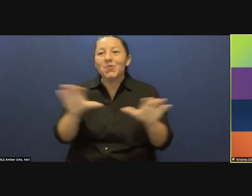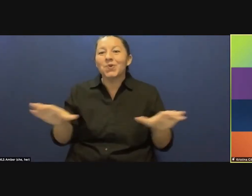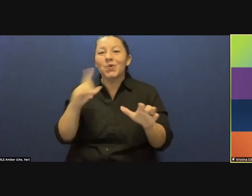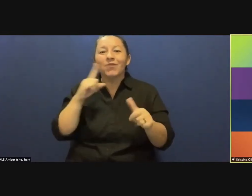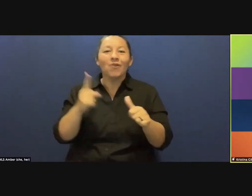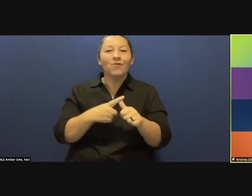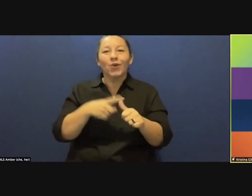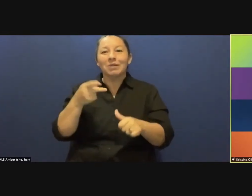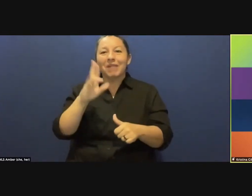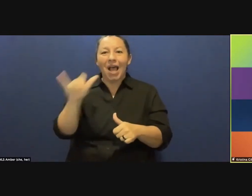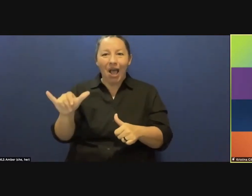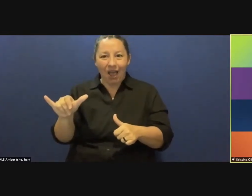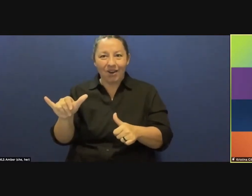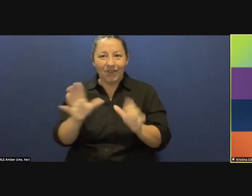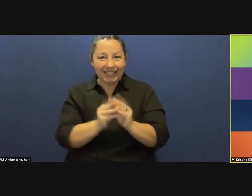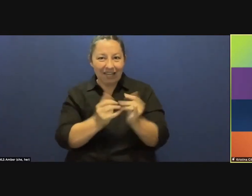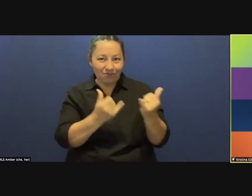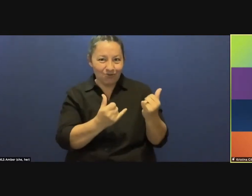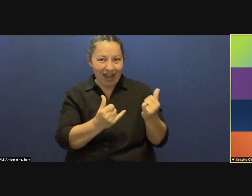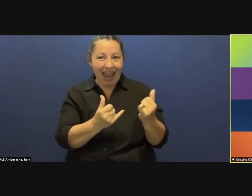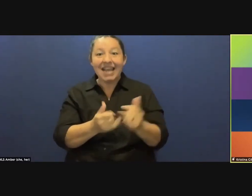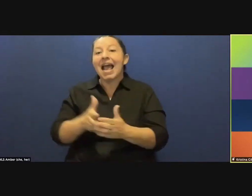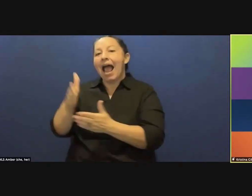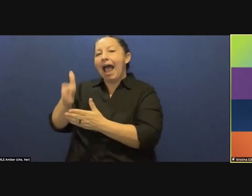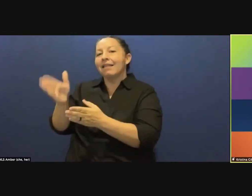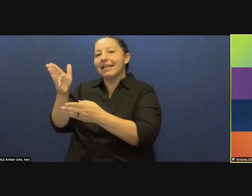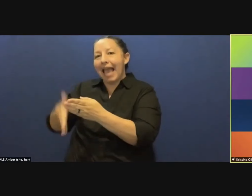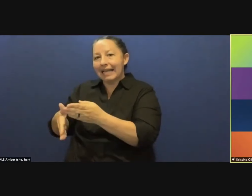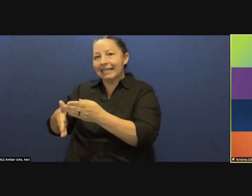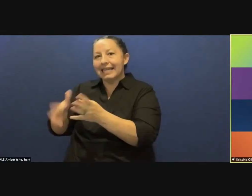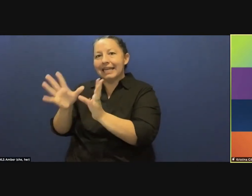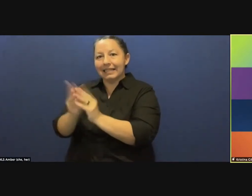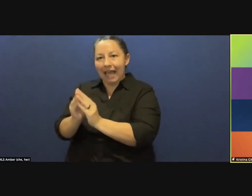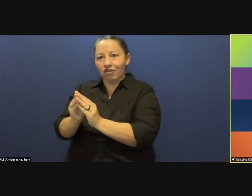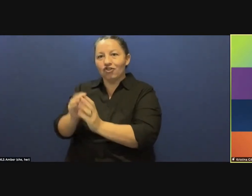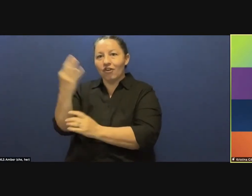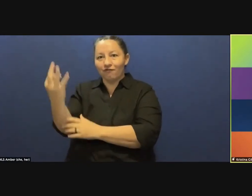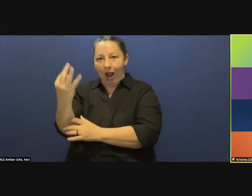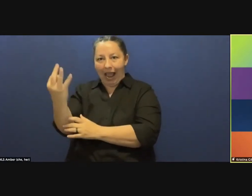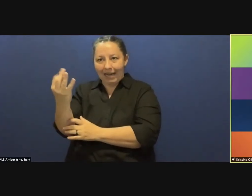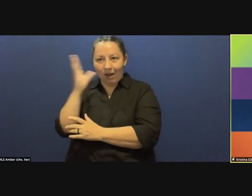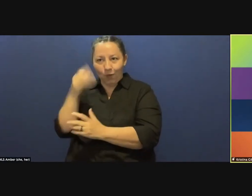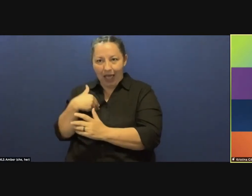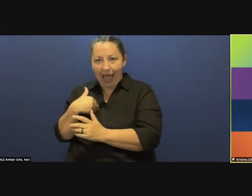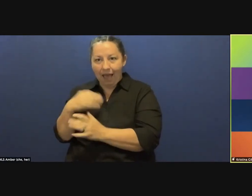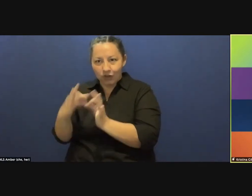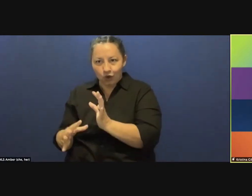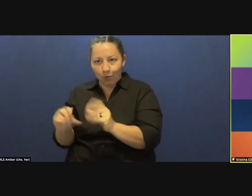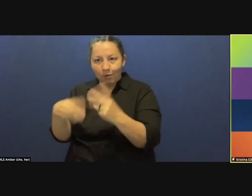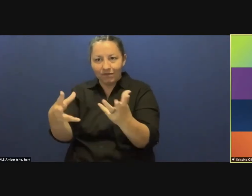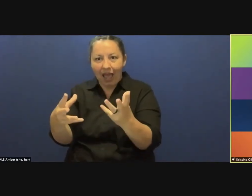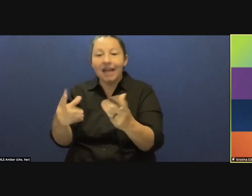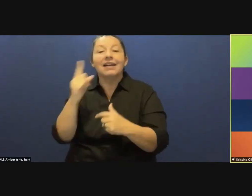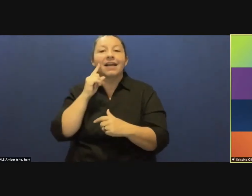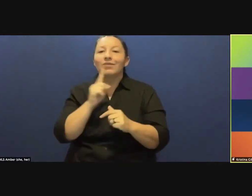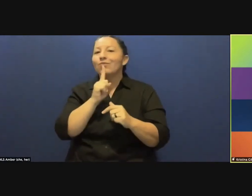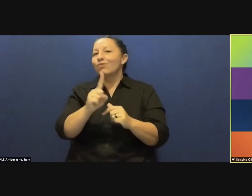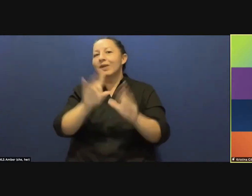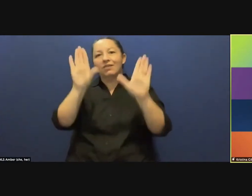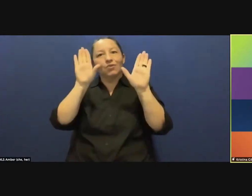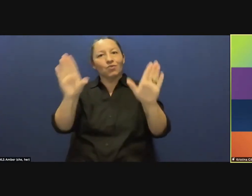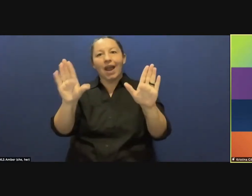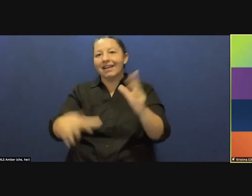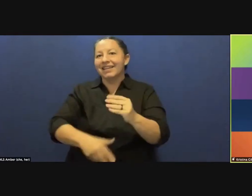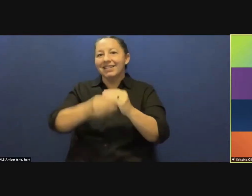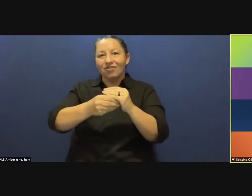first plenary today and the closing plenary on Friday. And so I think this has been a really great